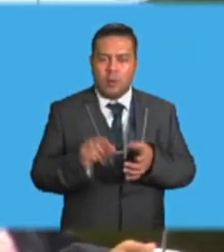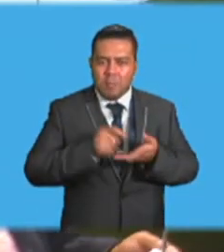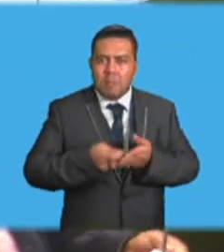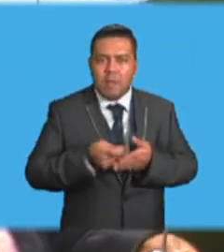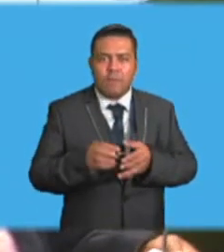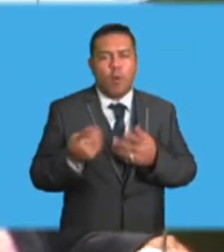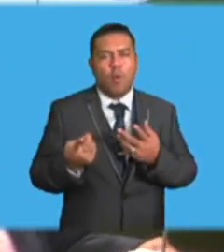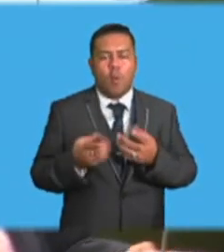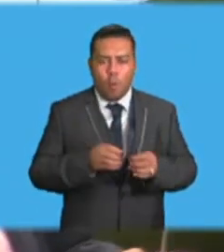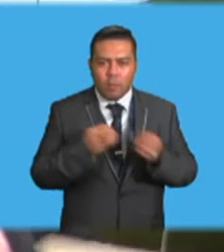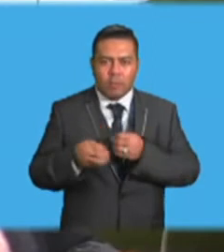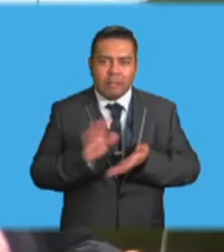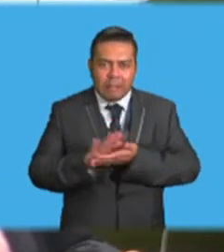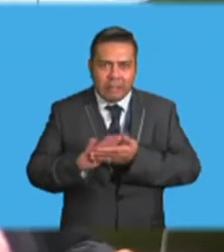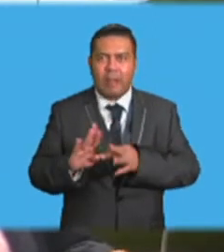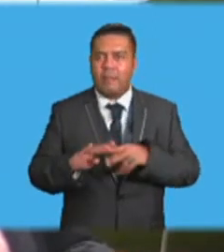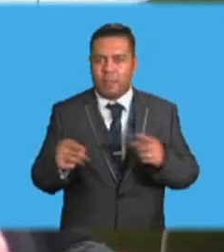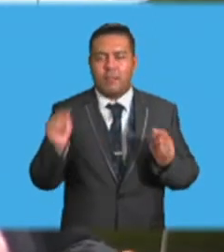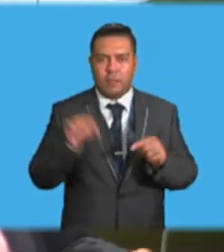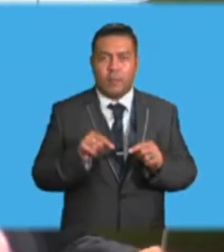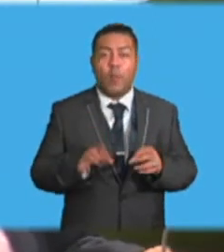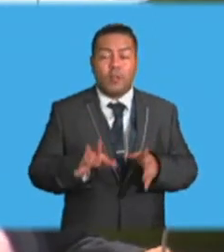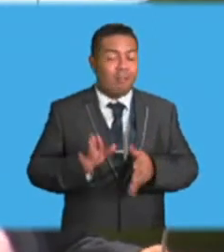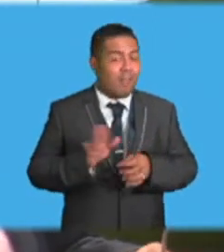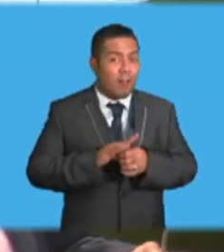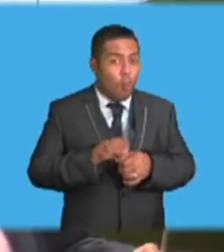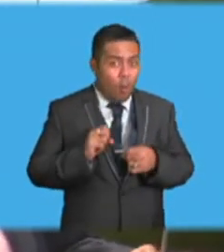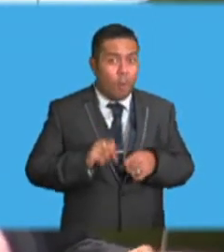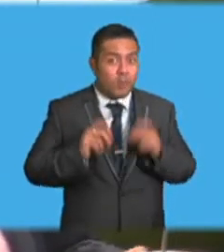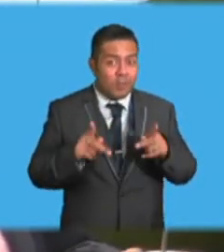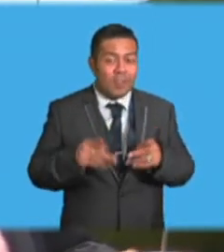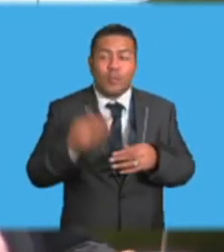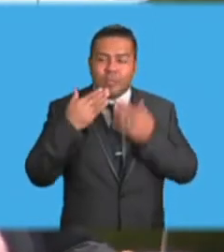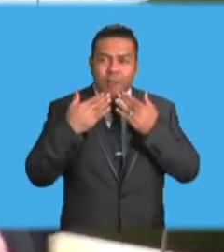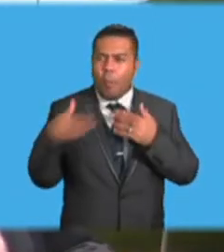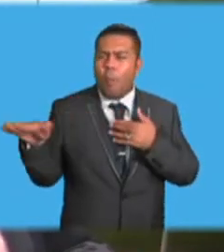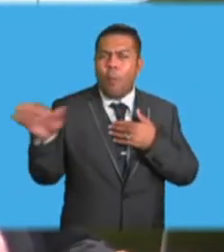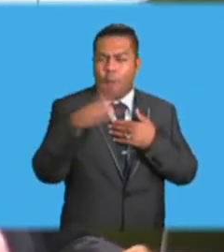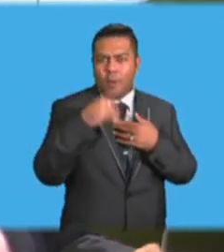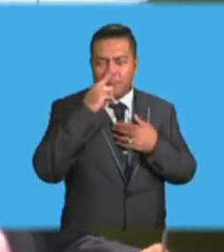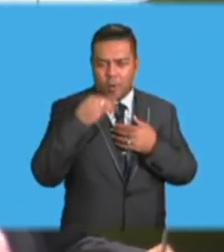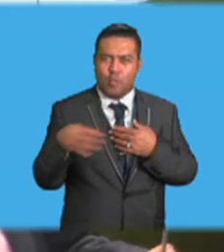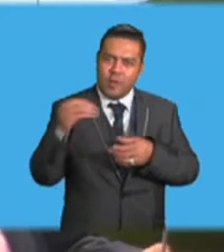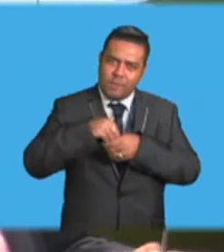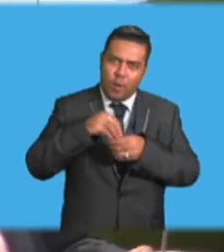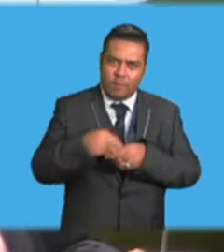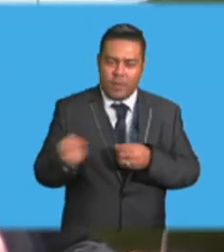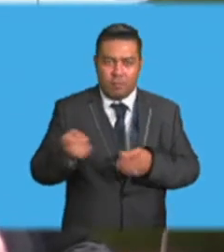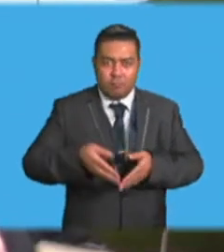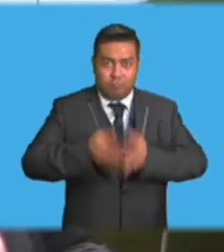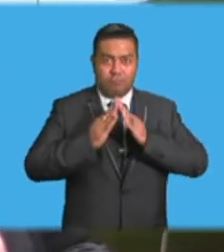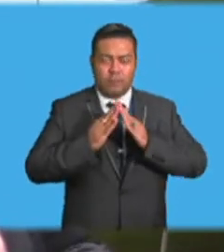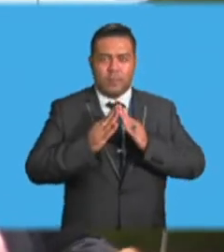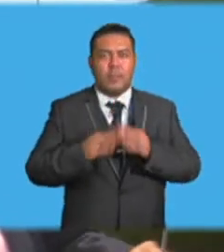Speaker. Madam Speaker, we'd like to take this opportunity to thank all others who have contributed towards the construction of the facility in some way, especially